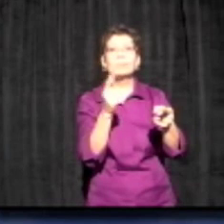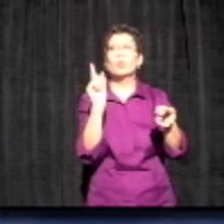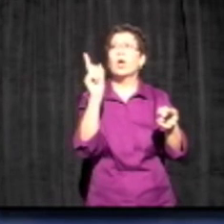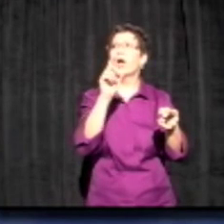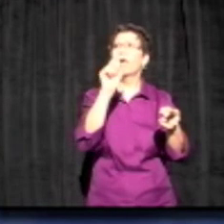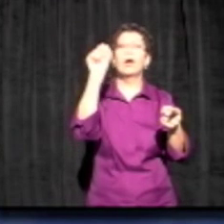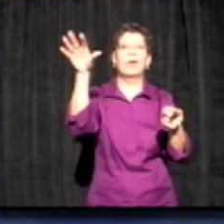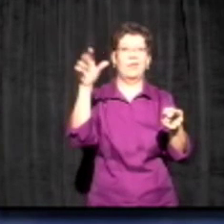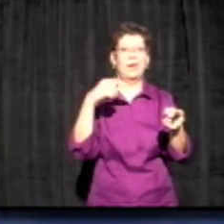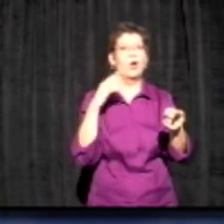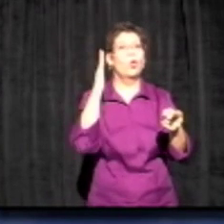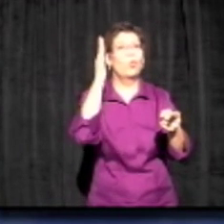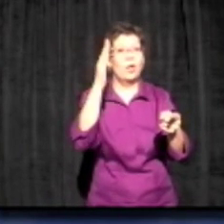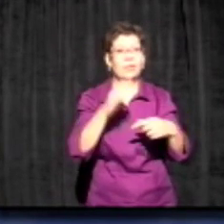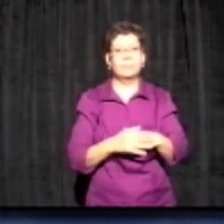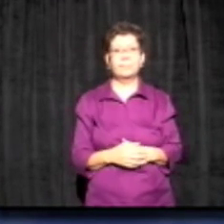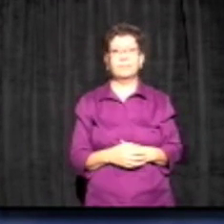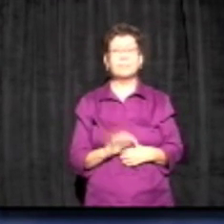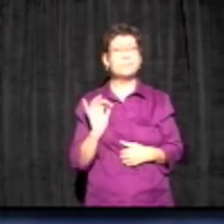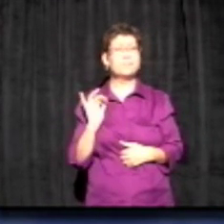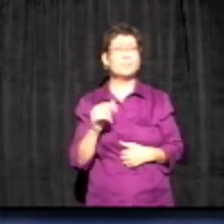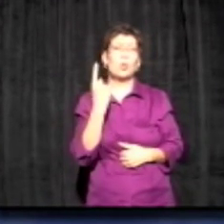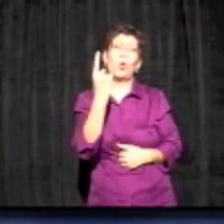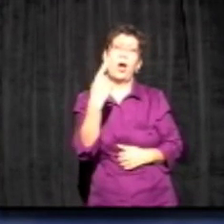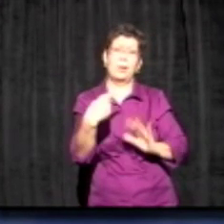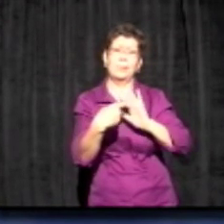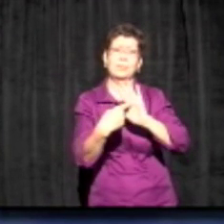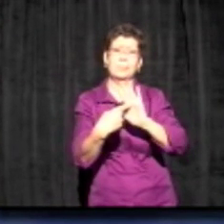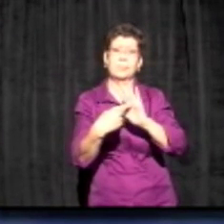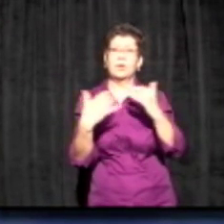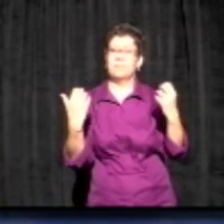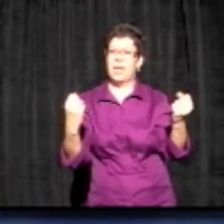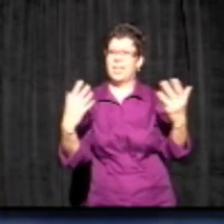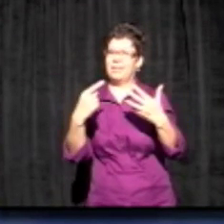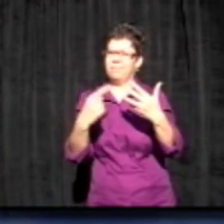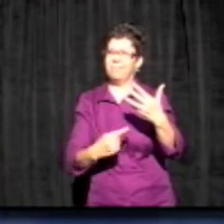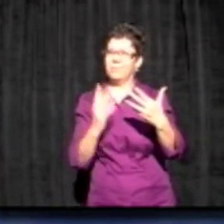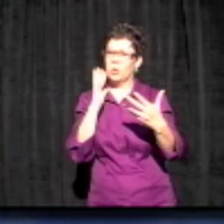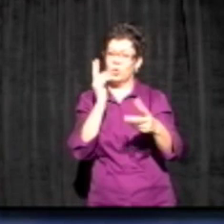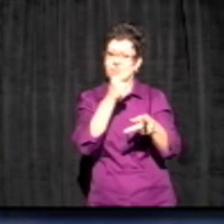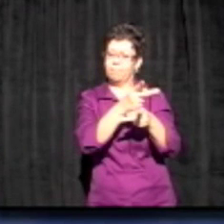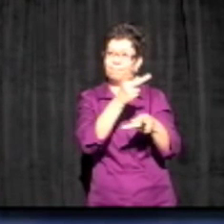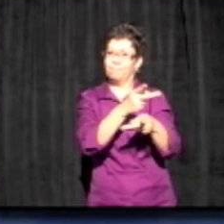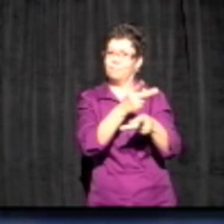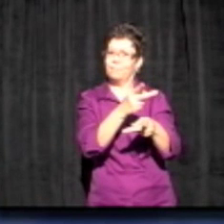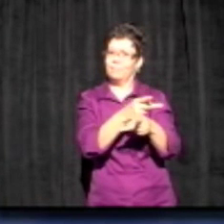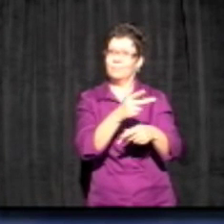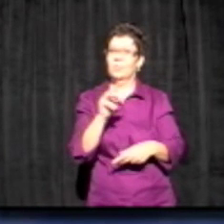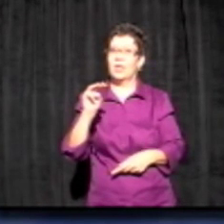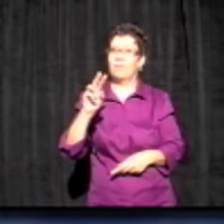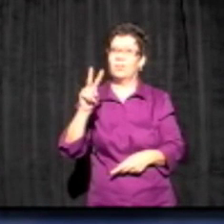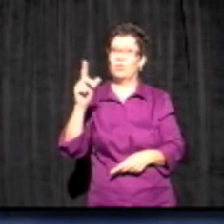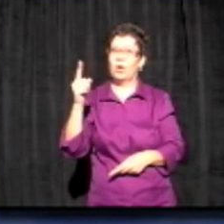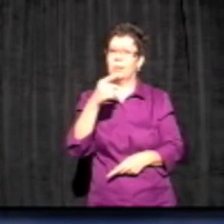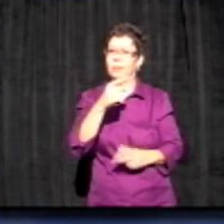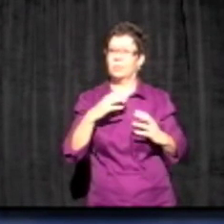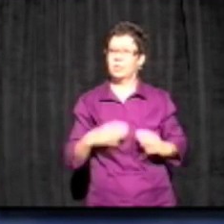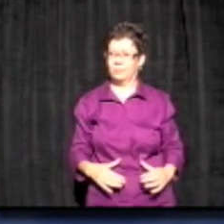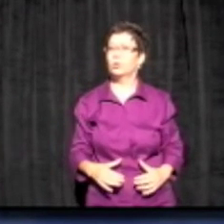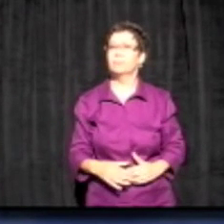occupant. These are just a couple of the examples of how we'll care for the MV-1 customer.